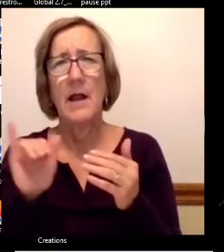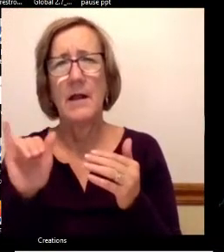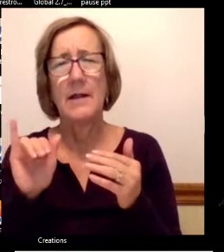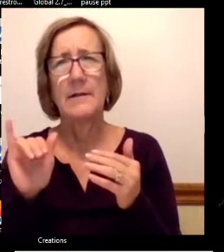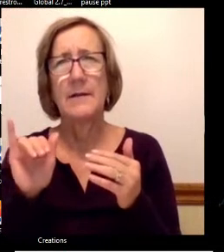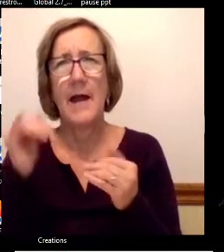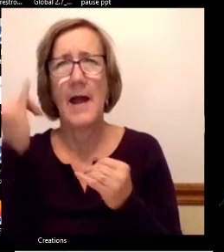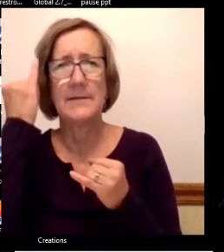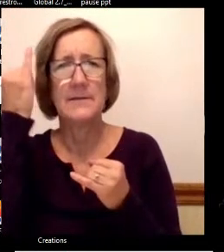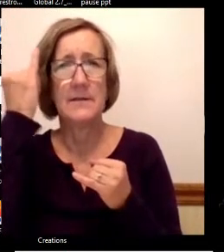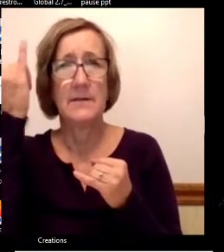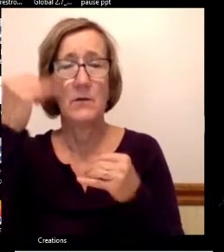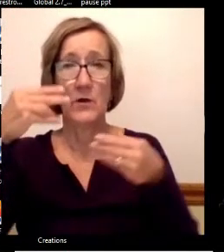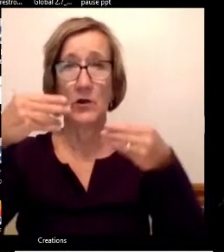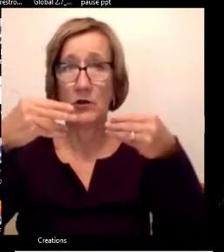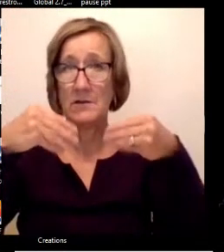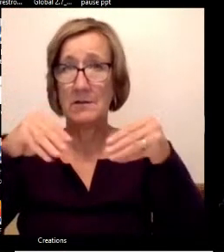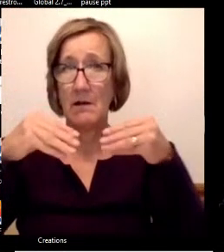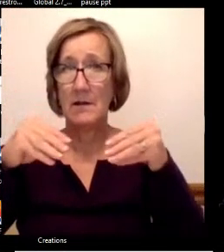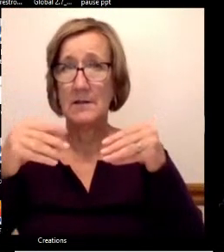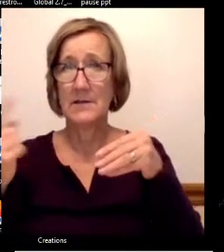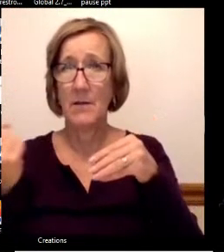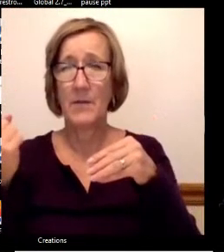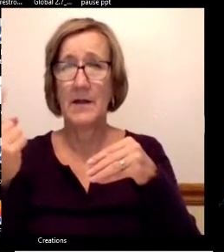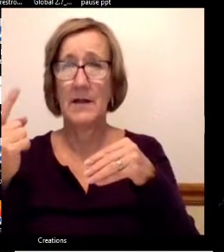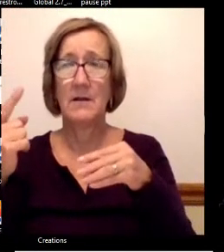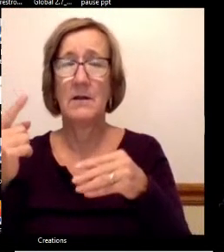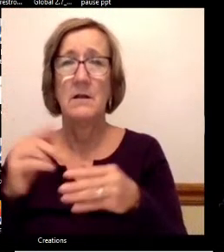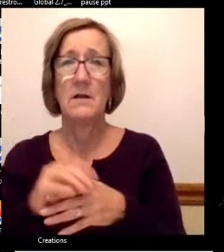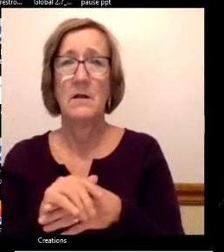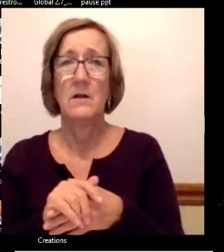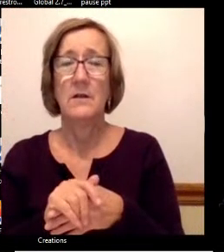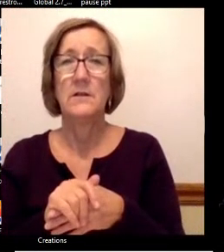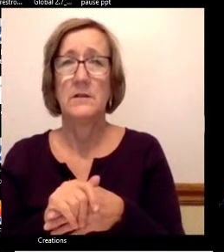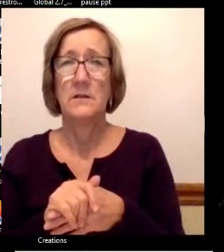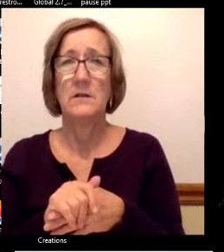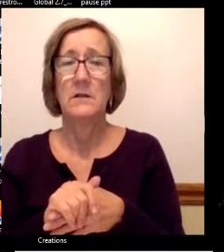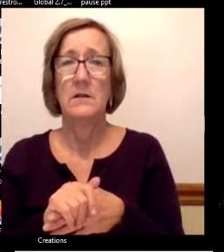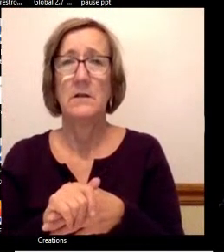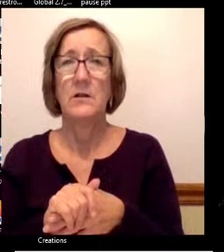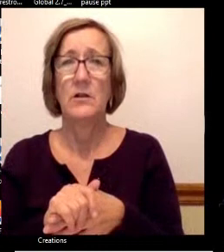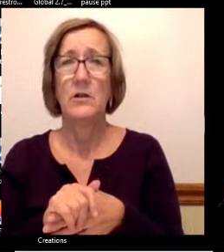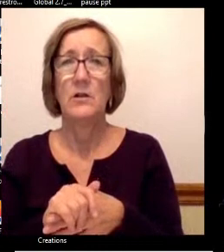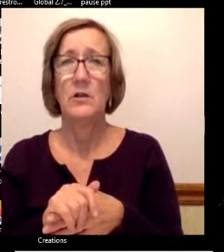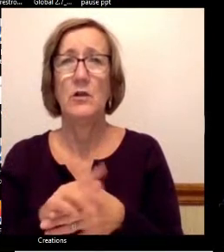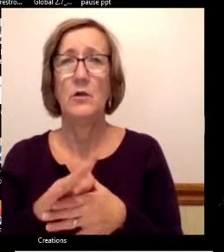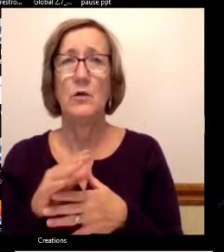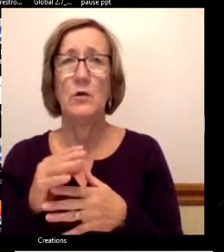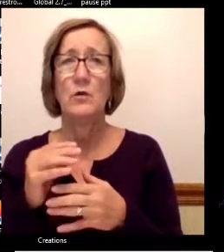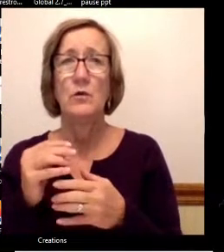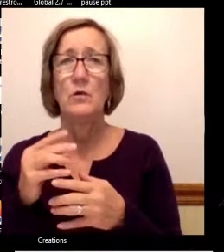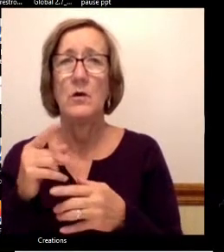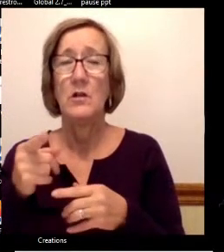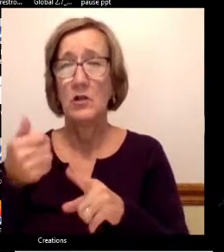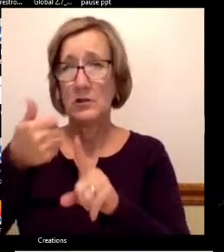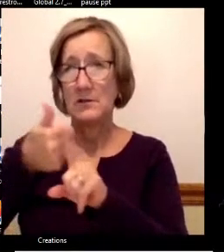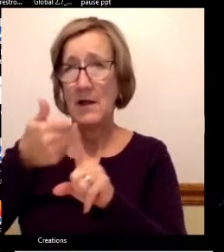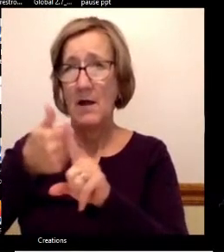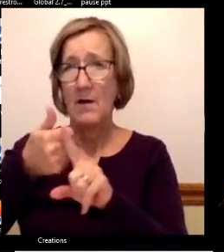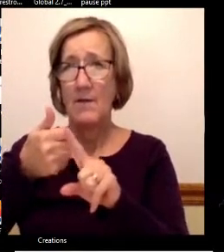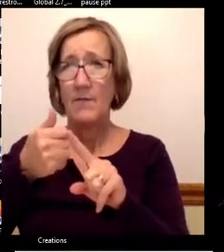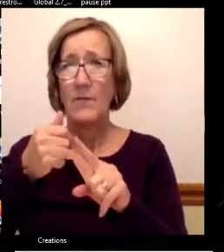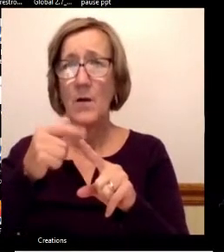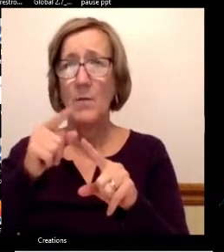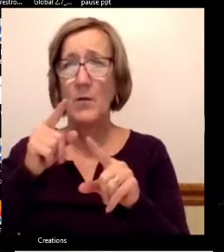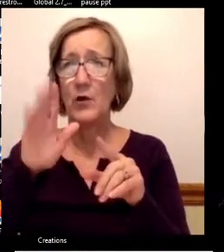selling something that you stand on deeds, not words. And so the emphasis that I've